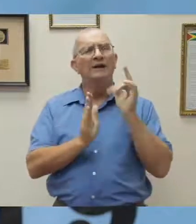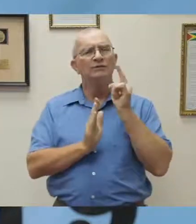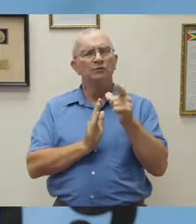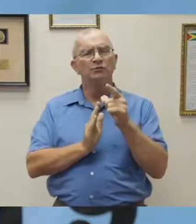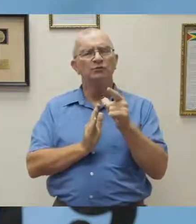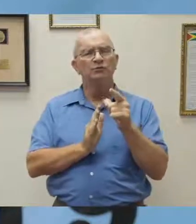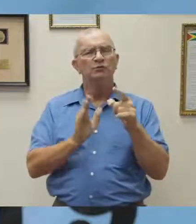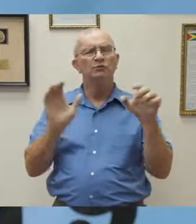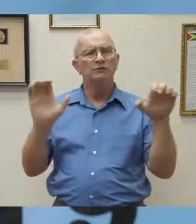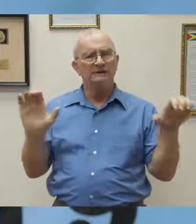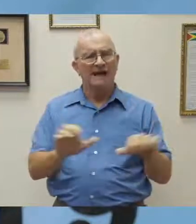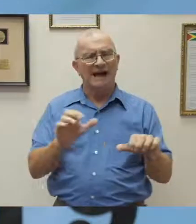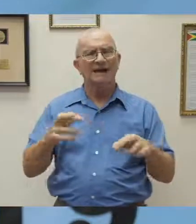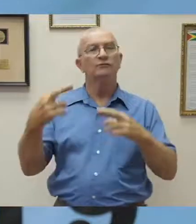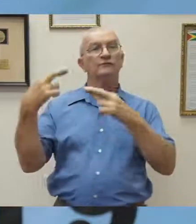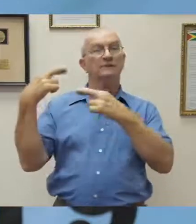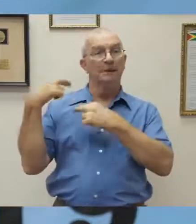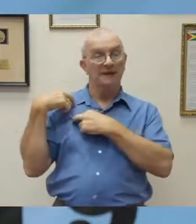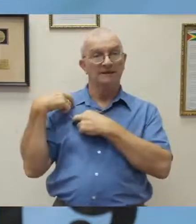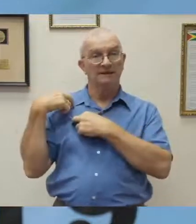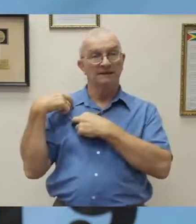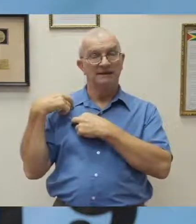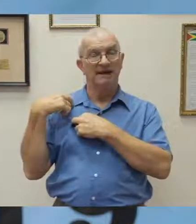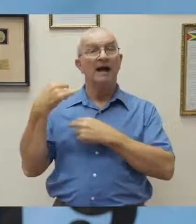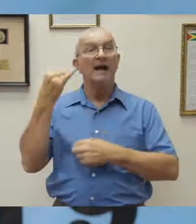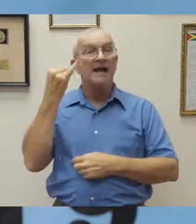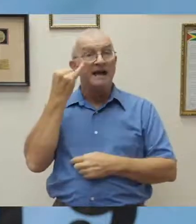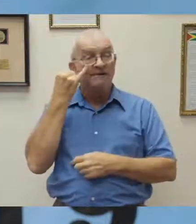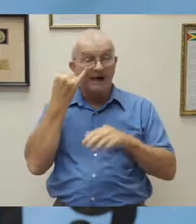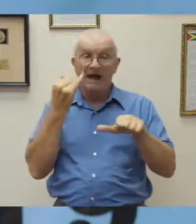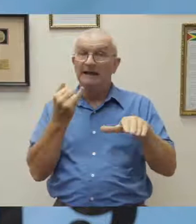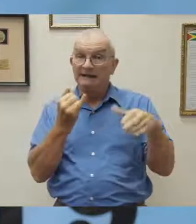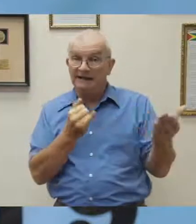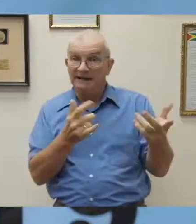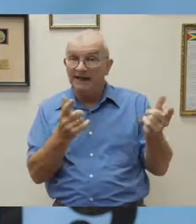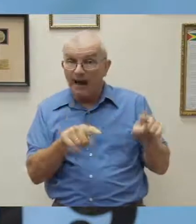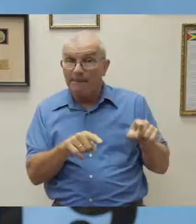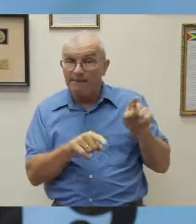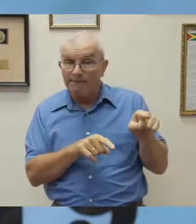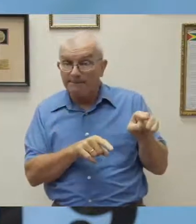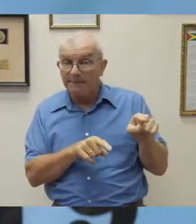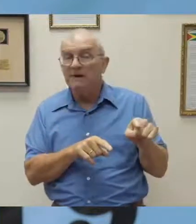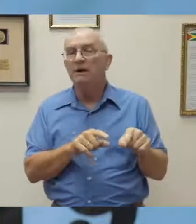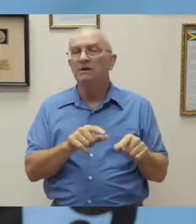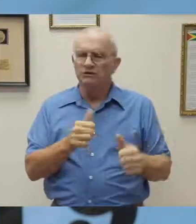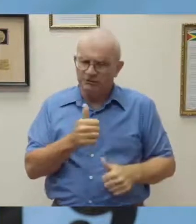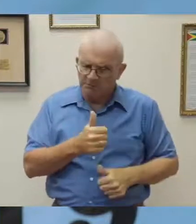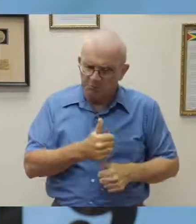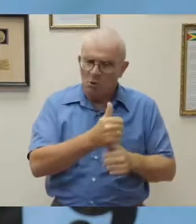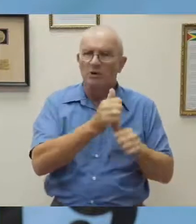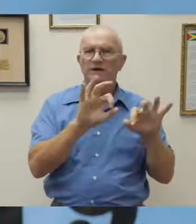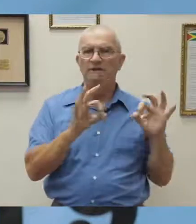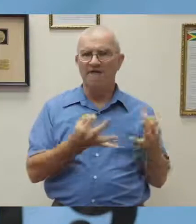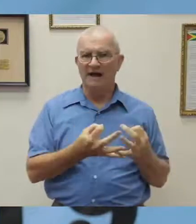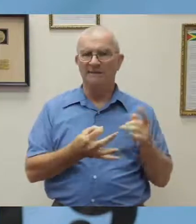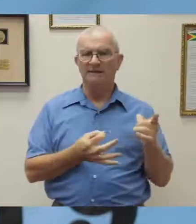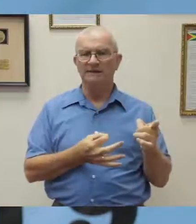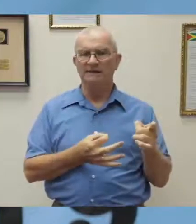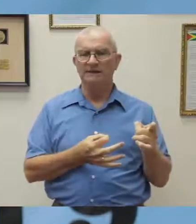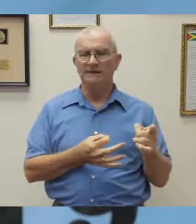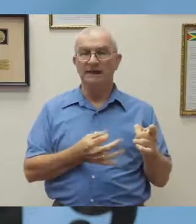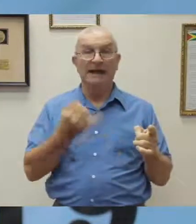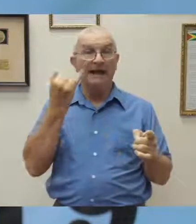act responsibly. If a death occurs, then you should support the bereaved family. If